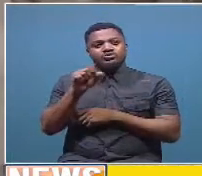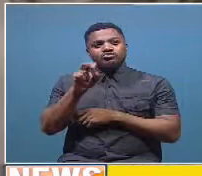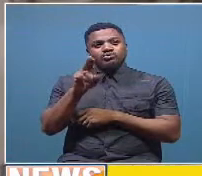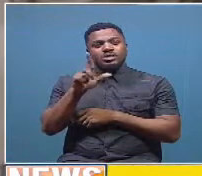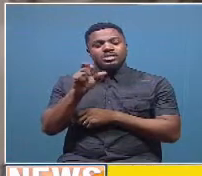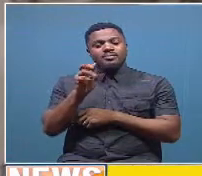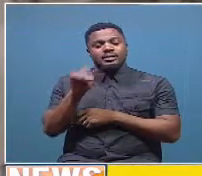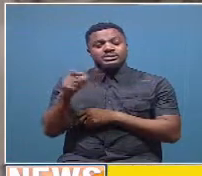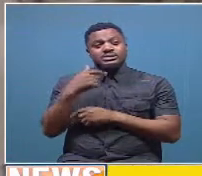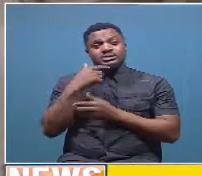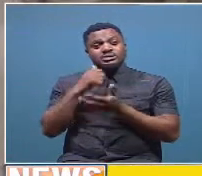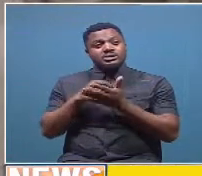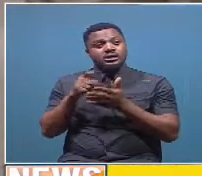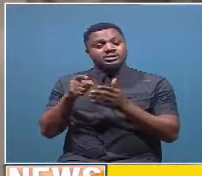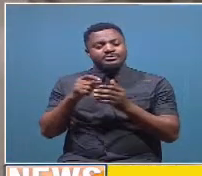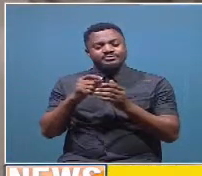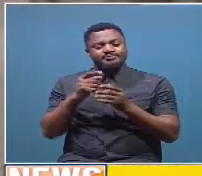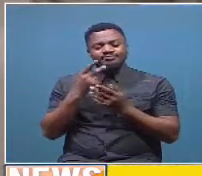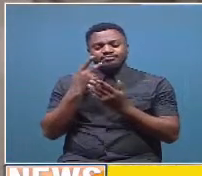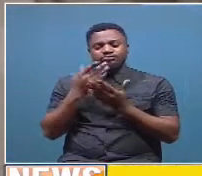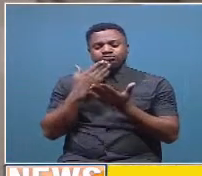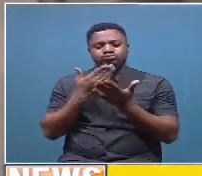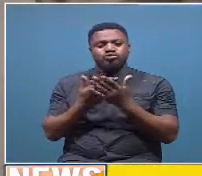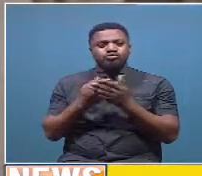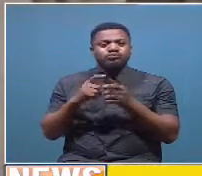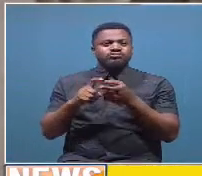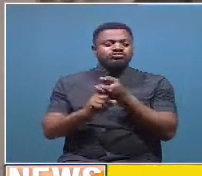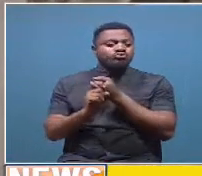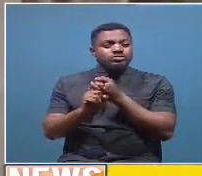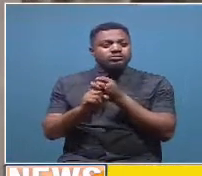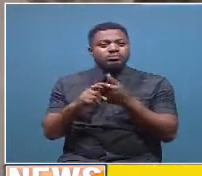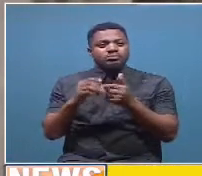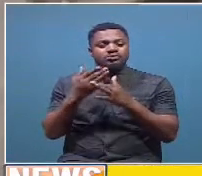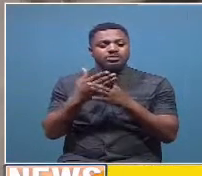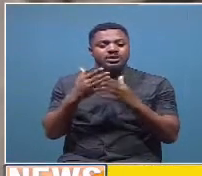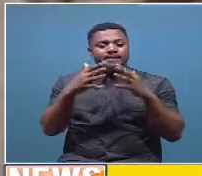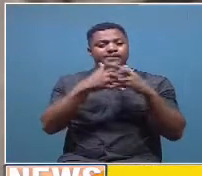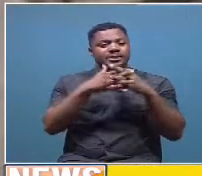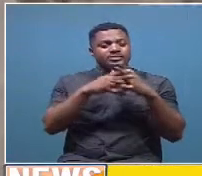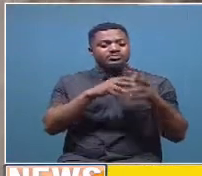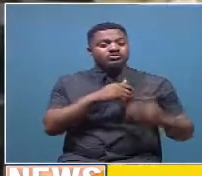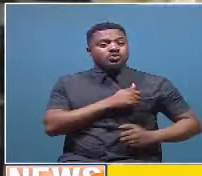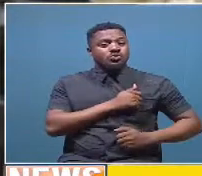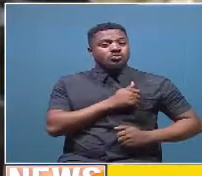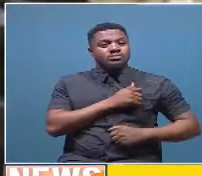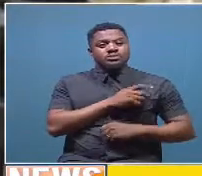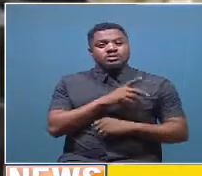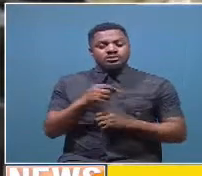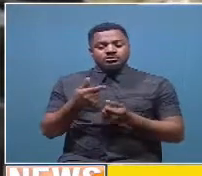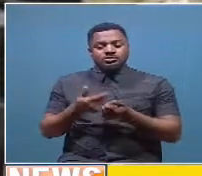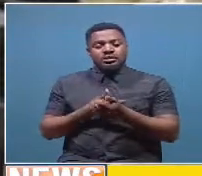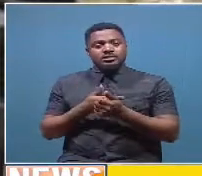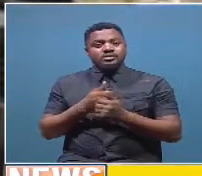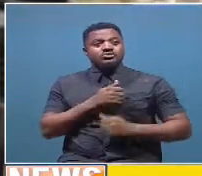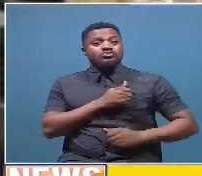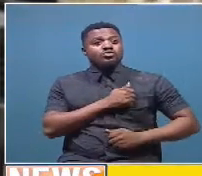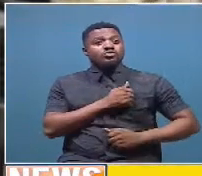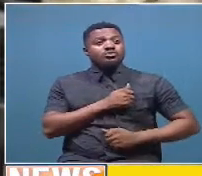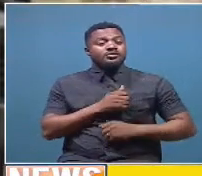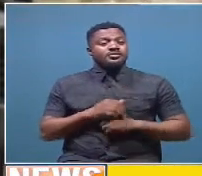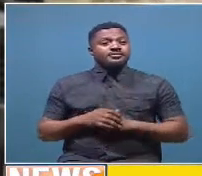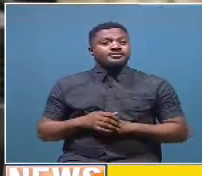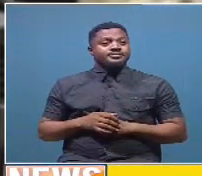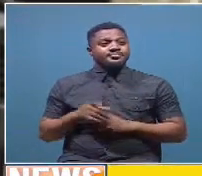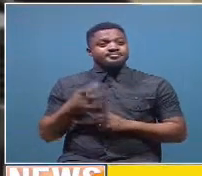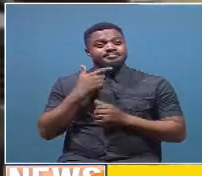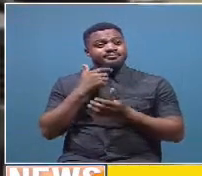that the exercise is a testimony to the long-standing partnership between the United States Armed Forces and their Ghanaian counterparts.